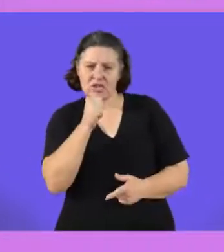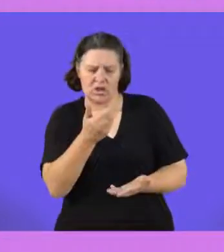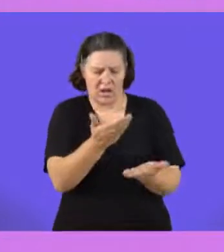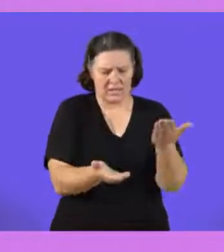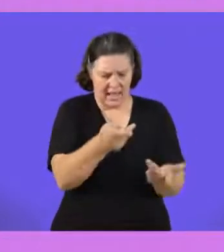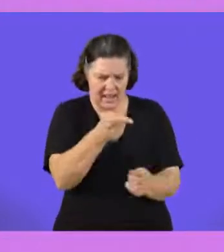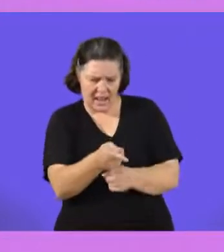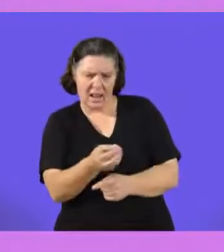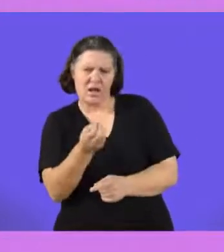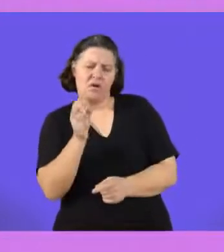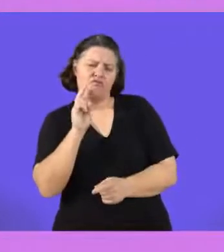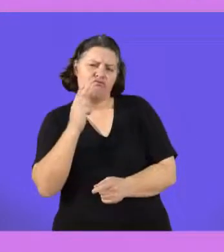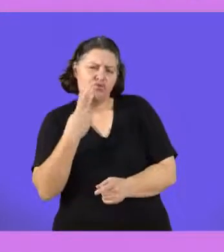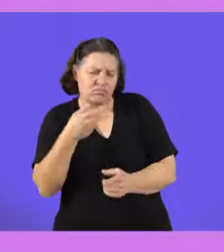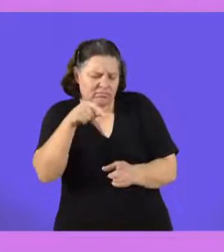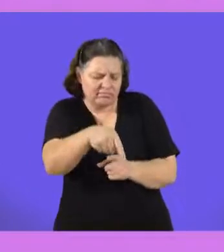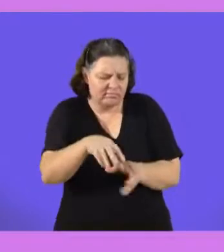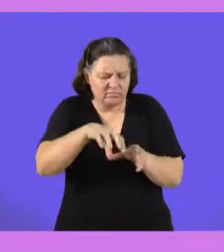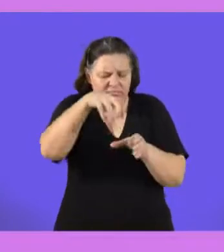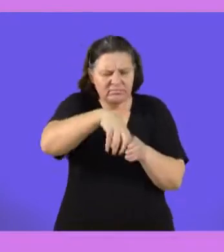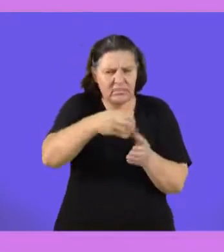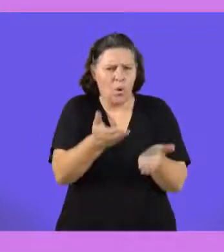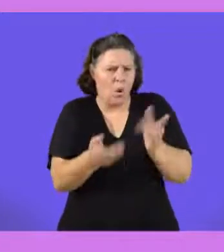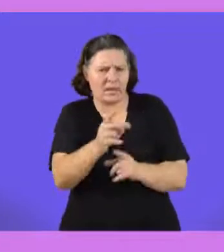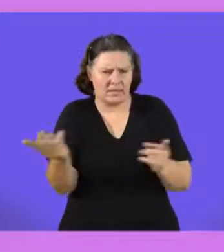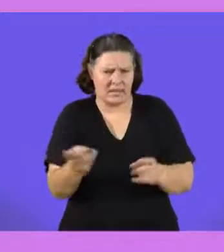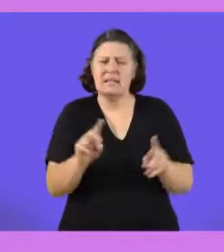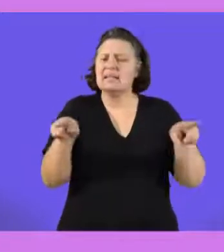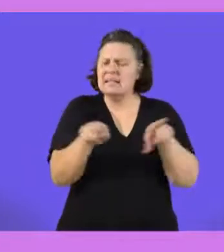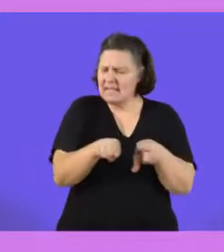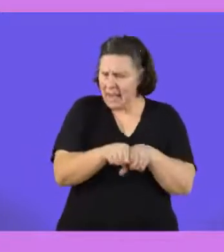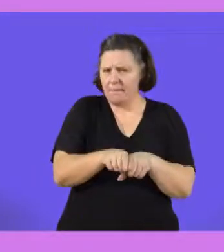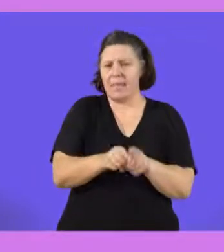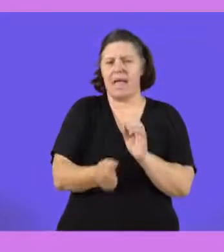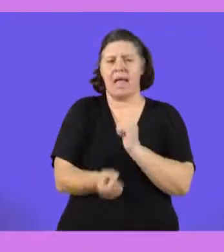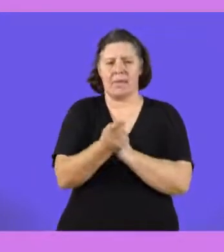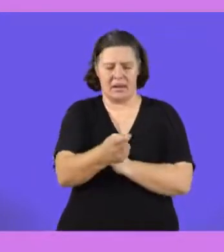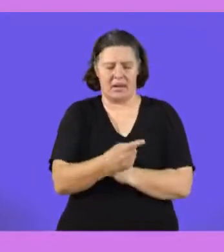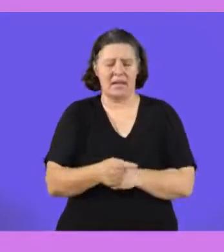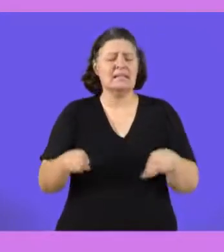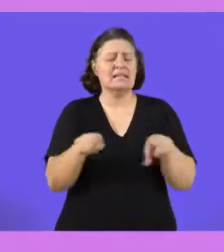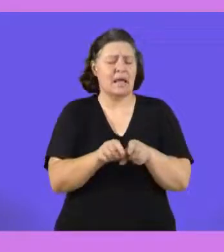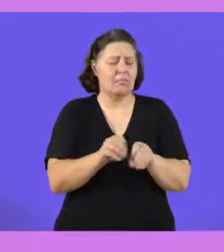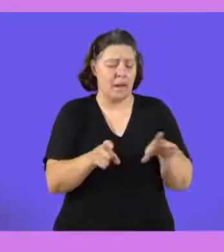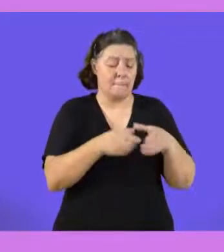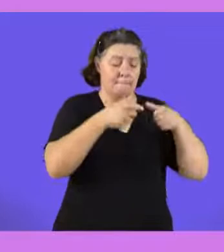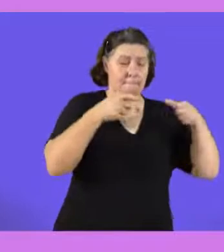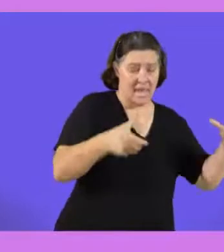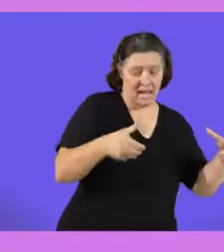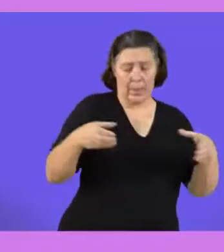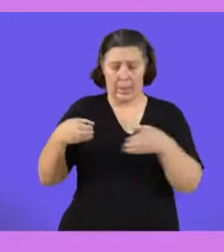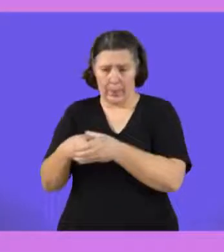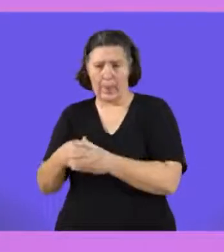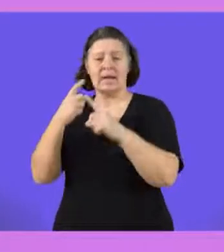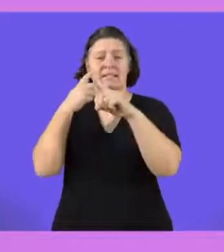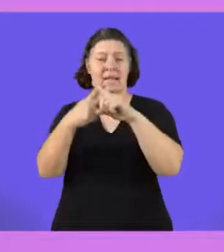scale, fruit, vegetable scales, and so on. Grade 12, same thing will apply here. Right, general rule says big to